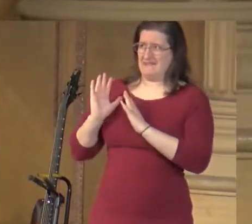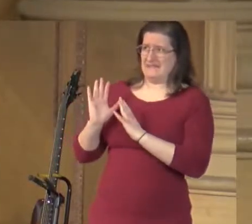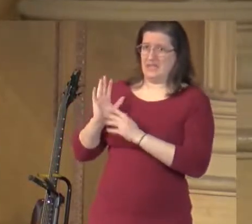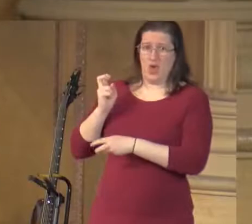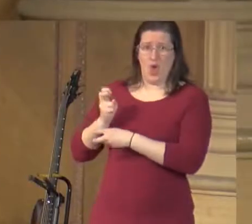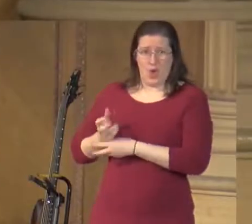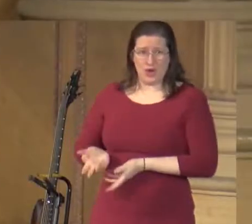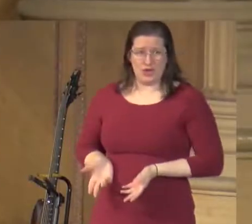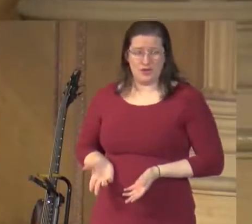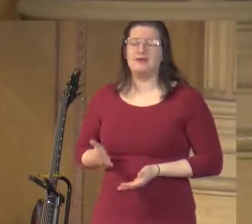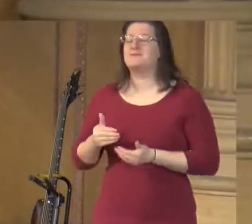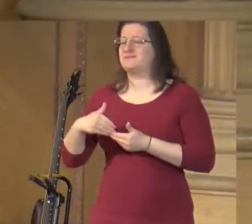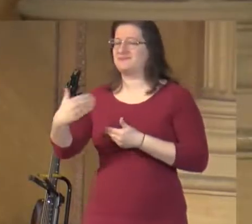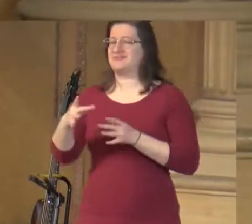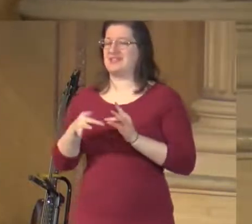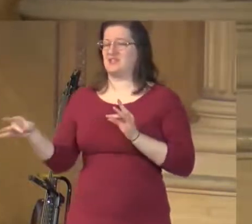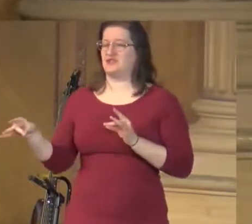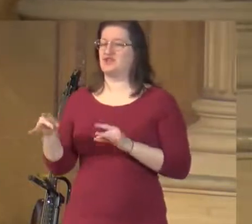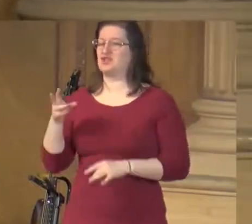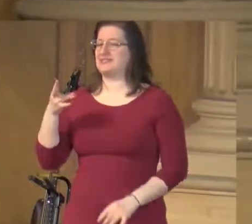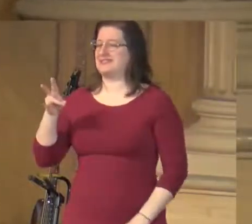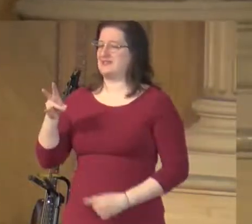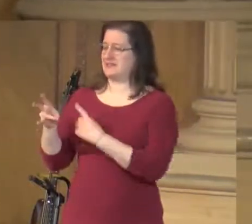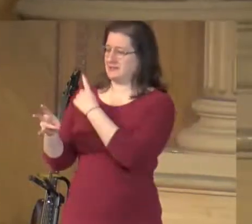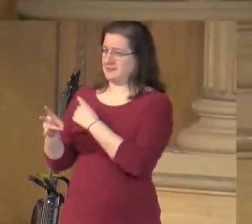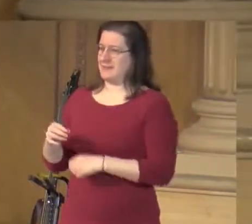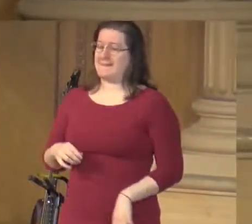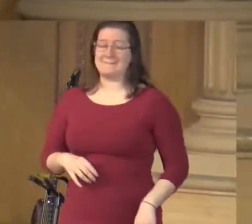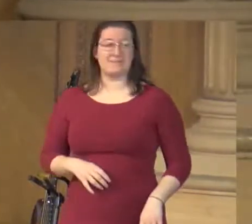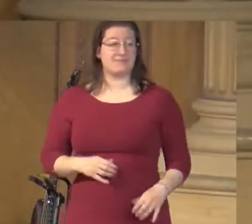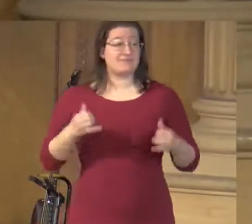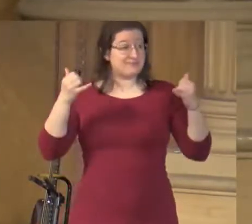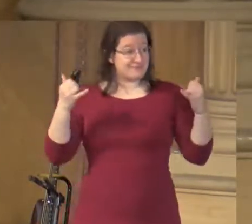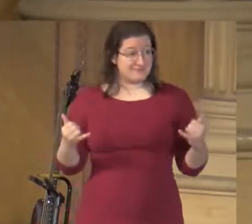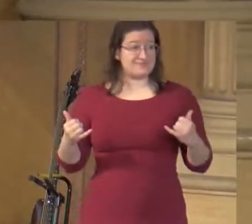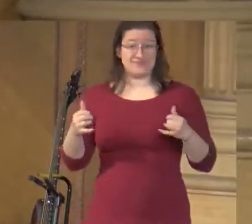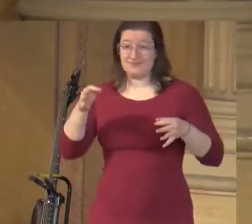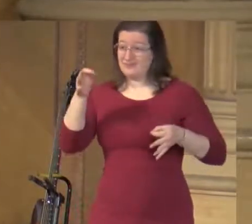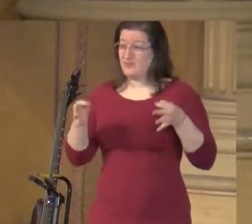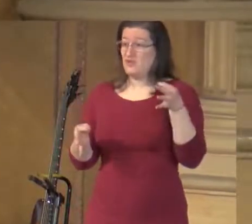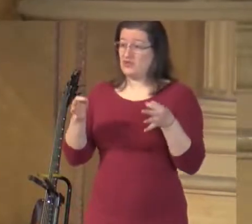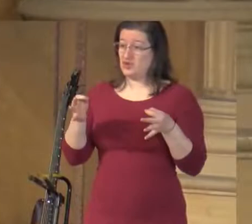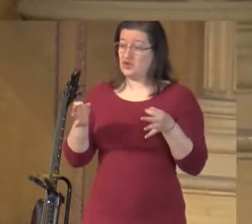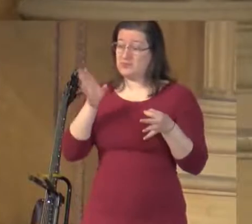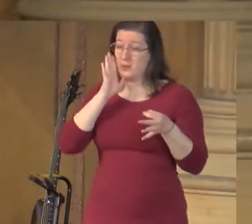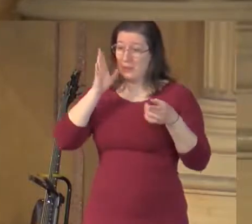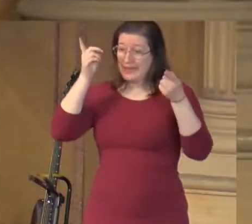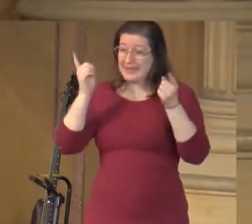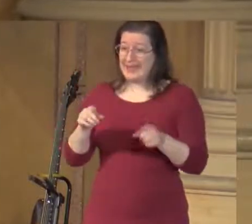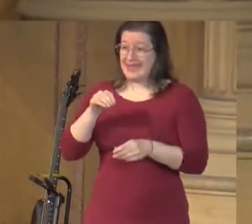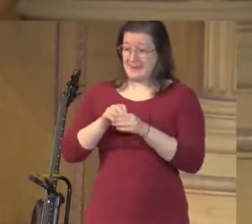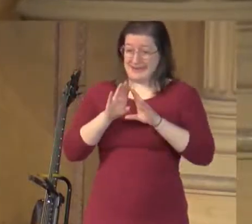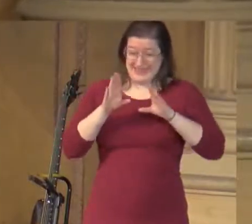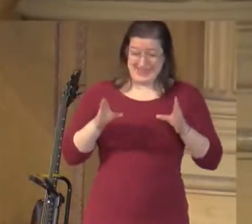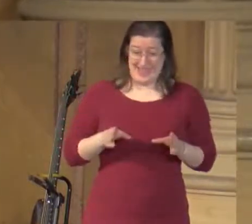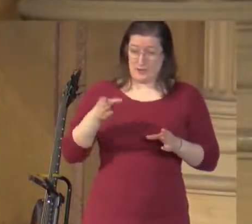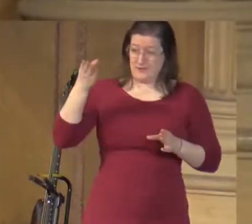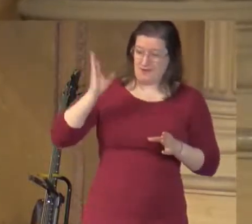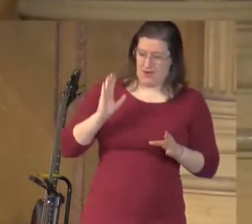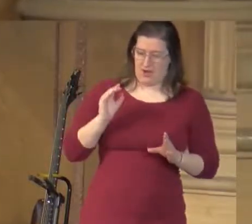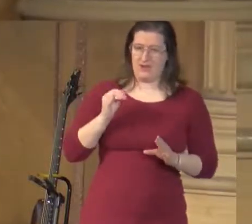But look at what he says next in verse 17 he says for it's time for judgment to begin at the household of God and if it begins with us